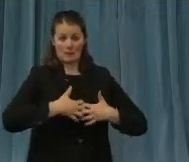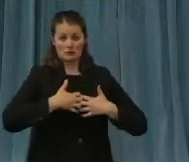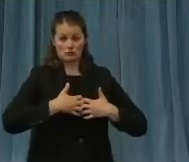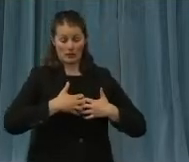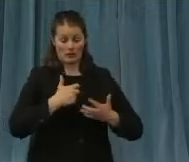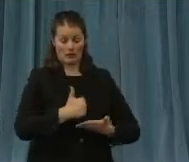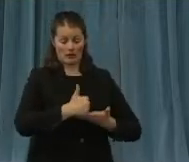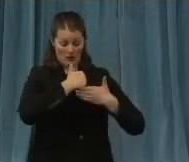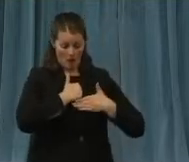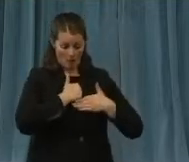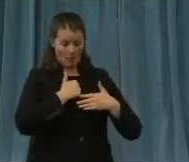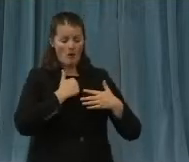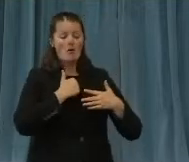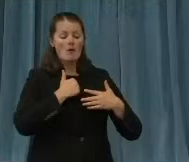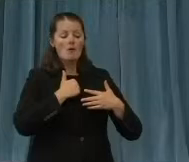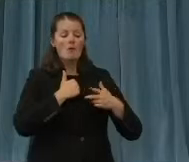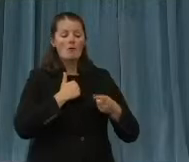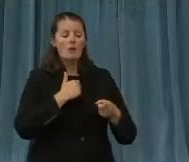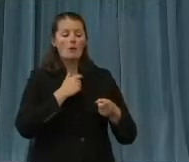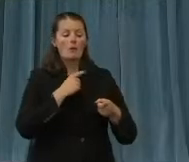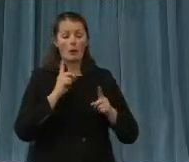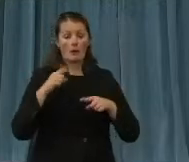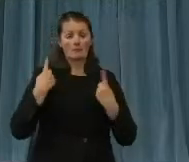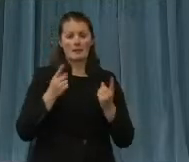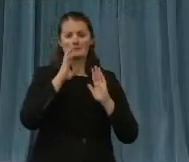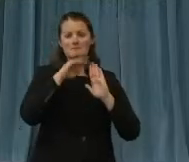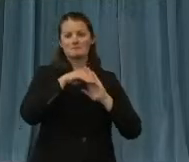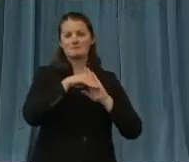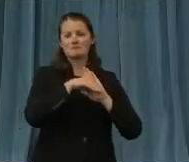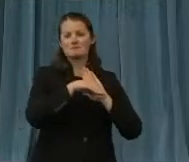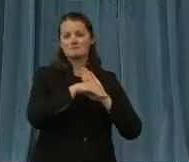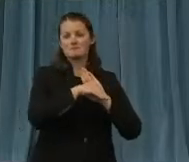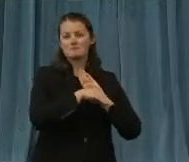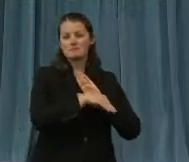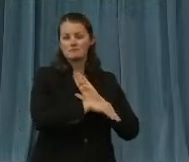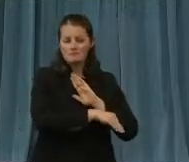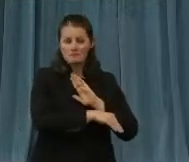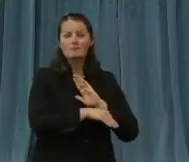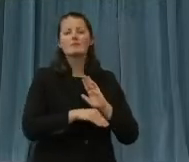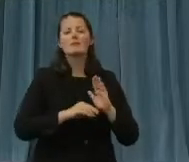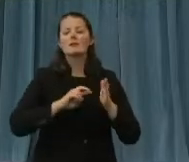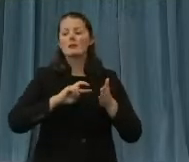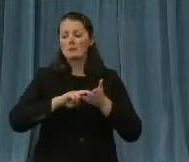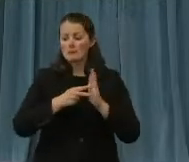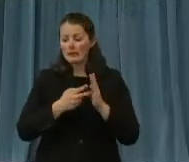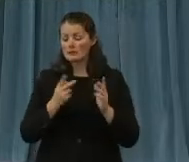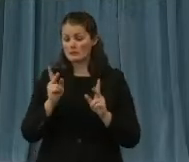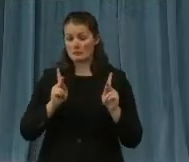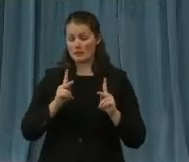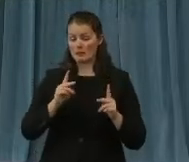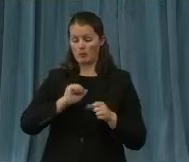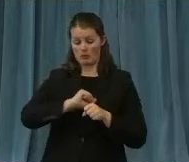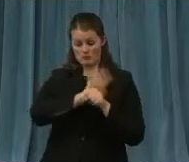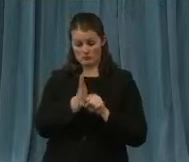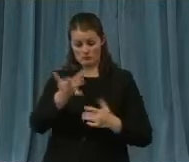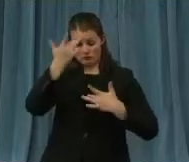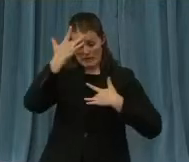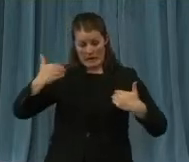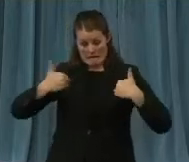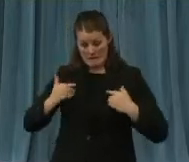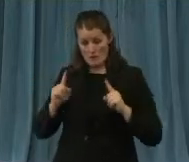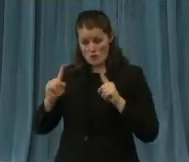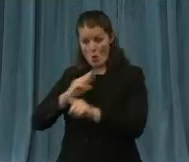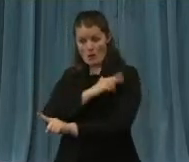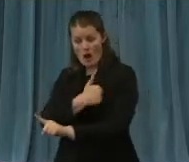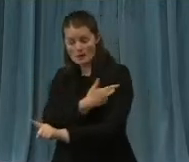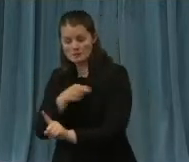also decreasing with the COVID-19 patients, meaning that fewer people, even those in the hospital, are requiring that